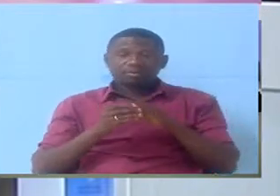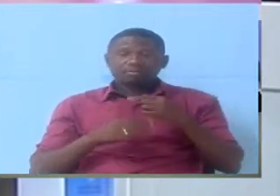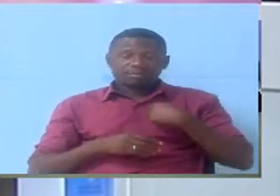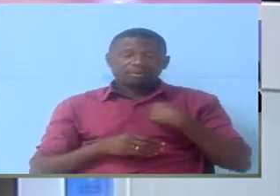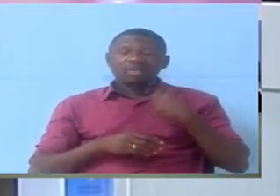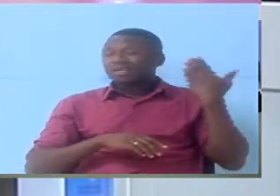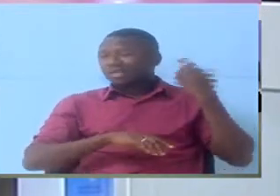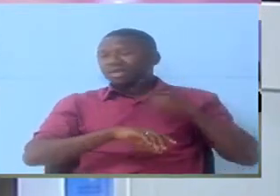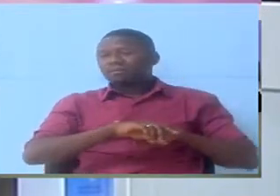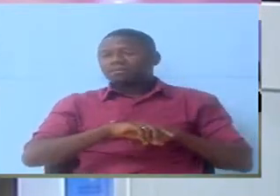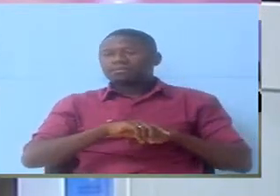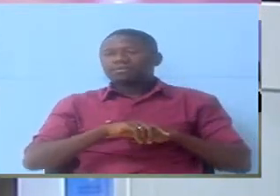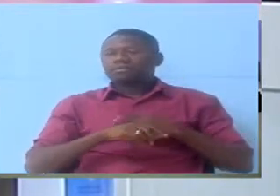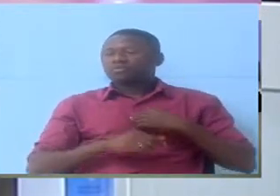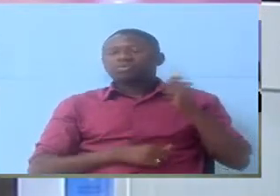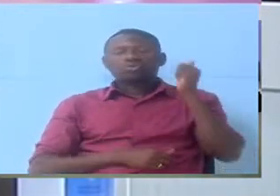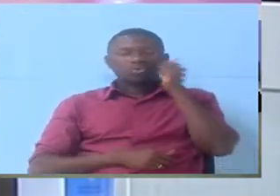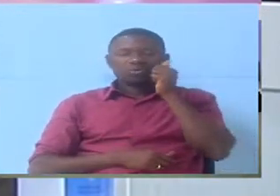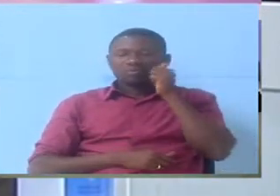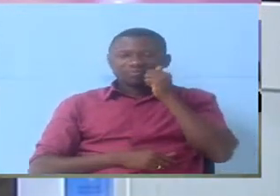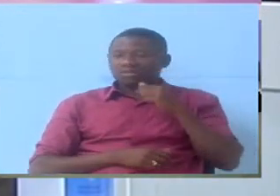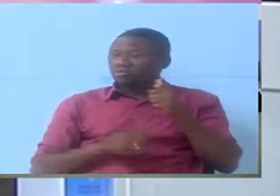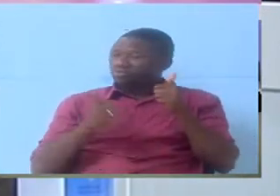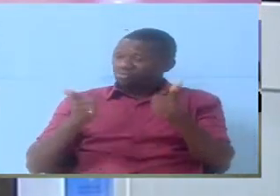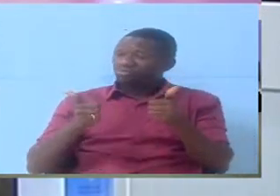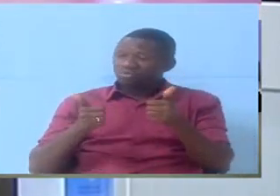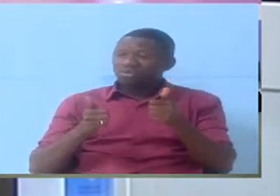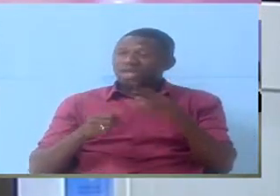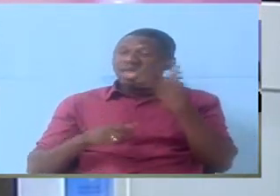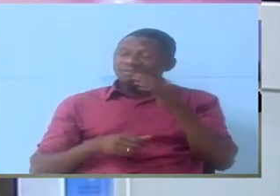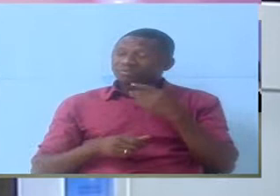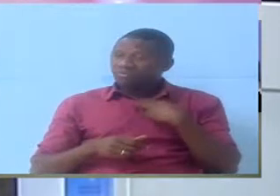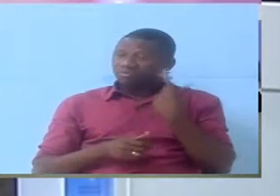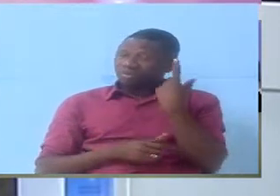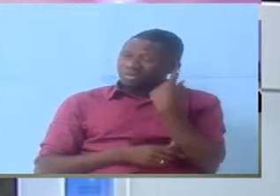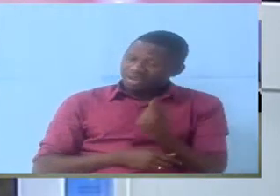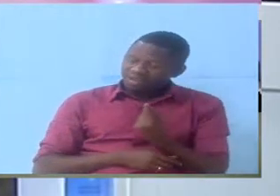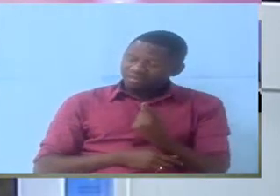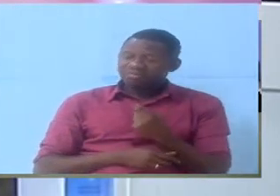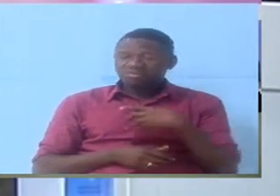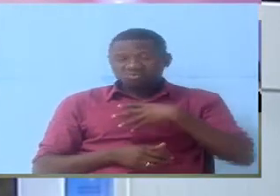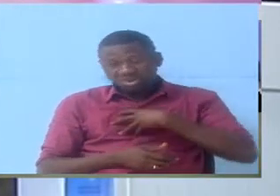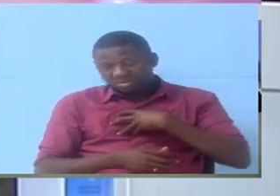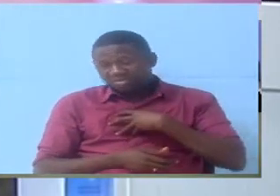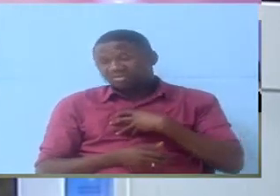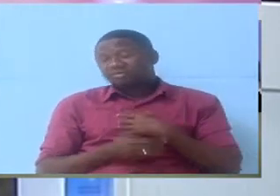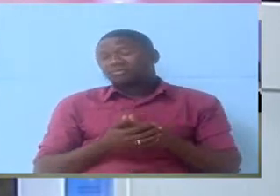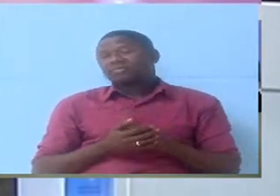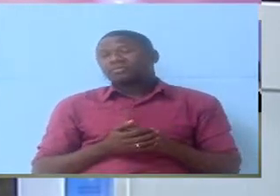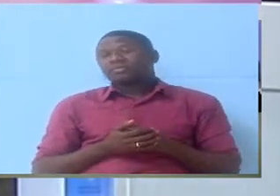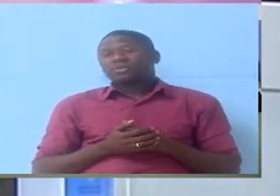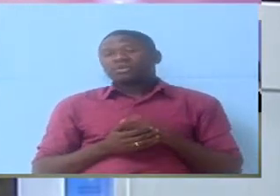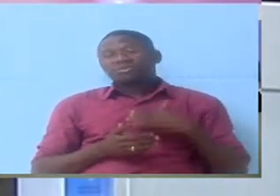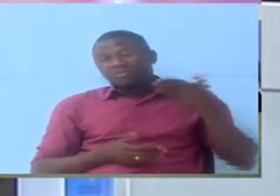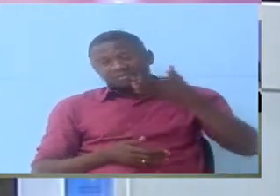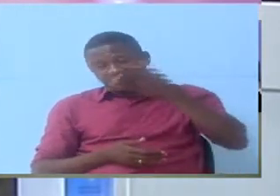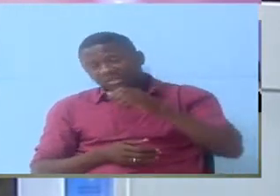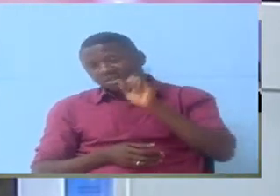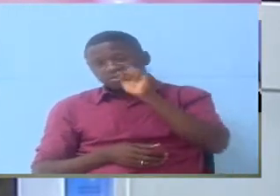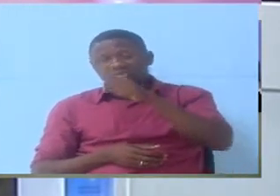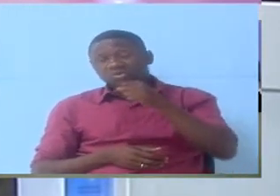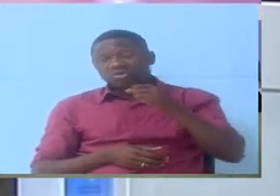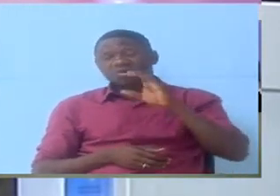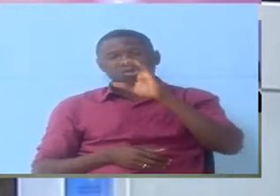actually, it was always very lucrative, if you like, to visit your country.